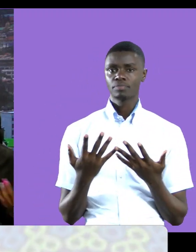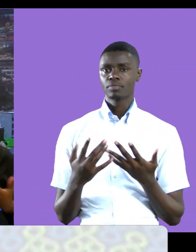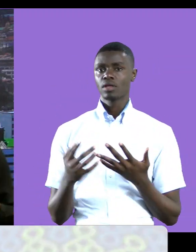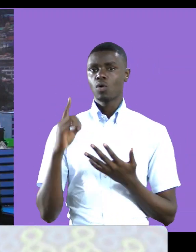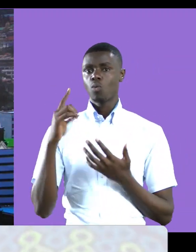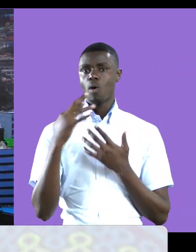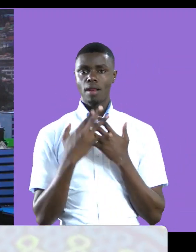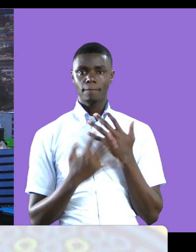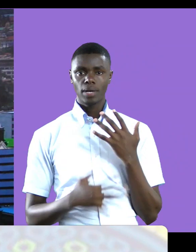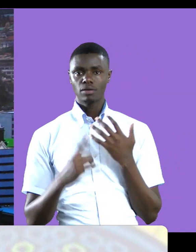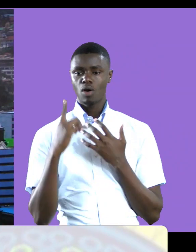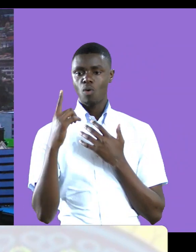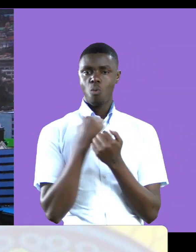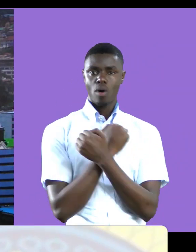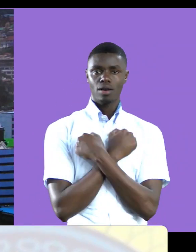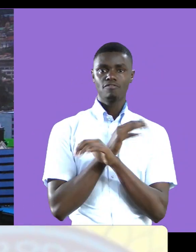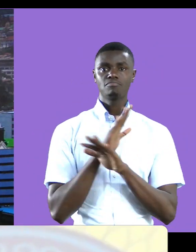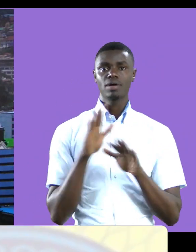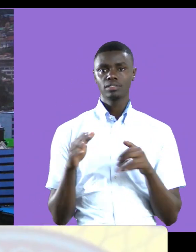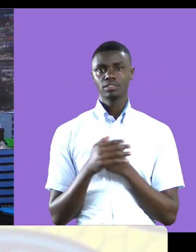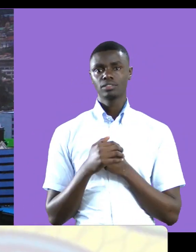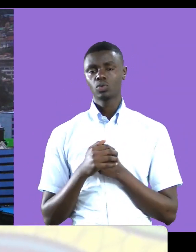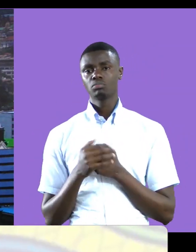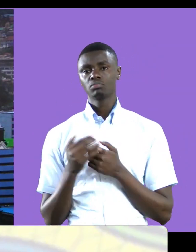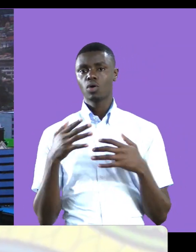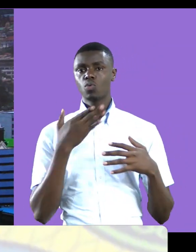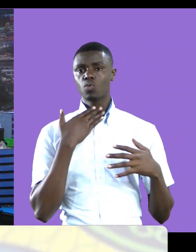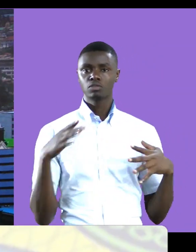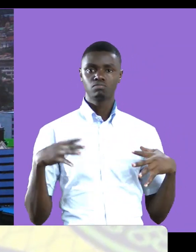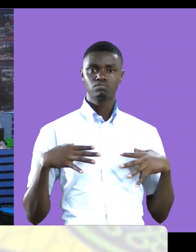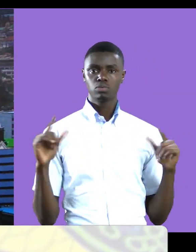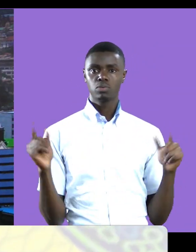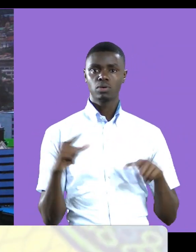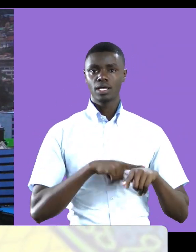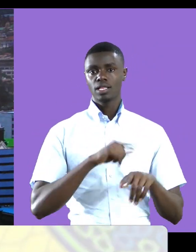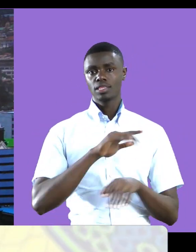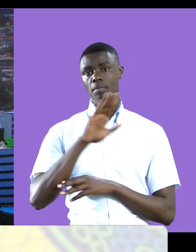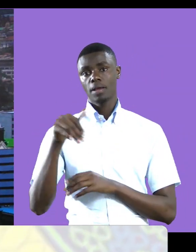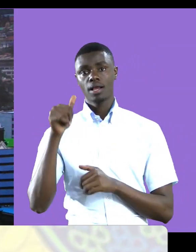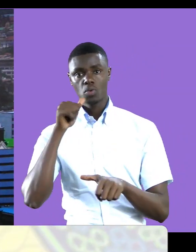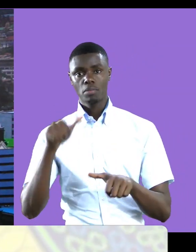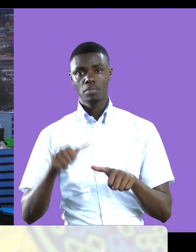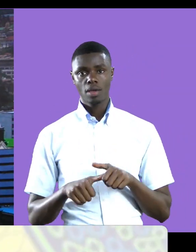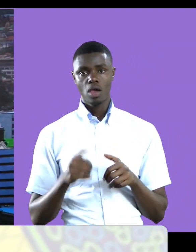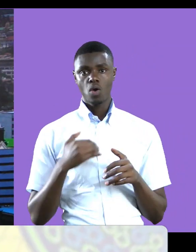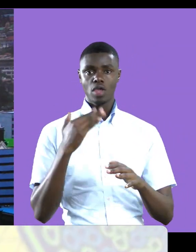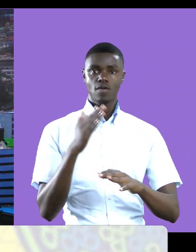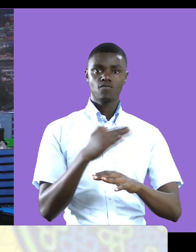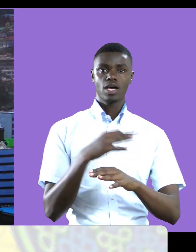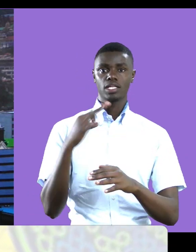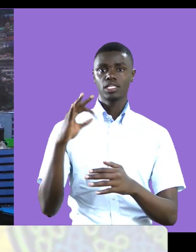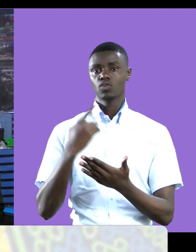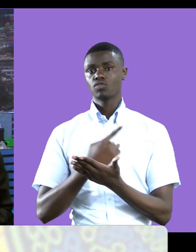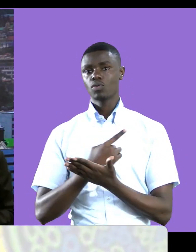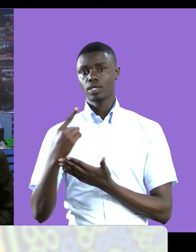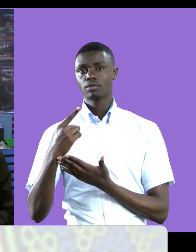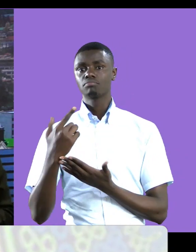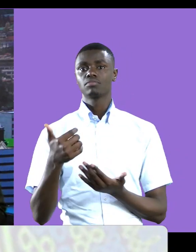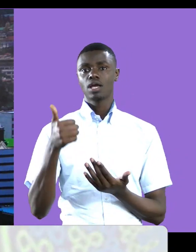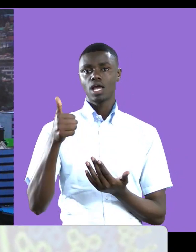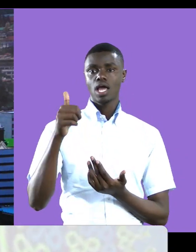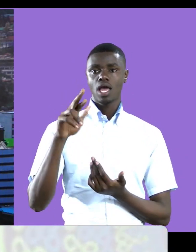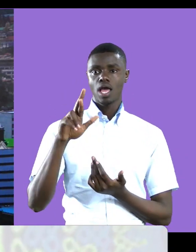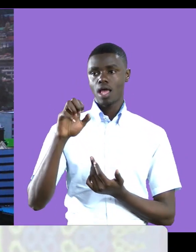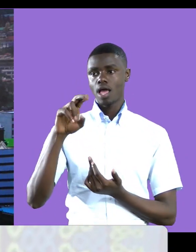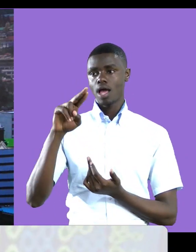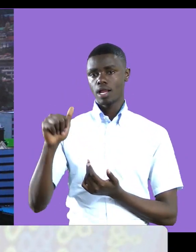blanket of one love, kabisa. So, sasa na tupunge hewa kidogo, tukirudi pale, tukumbuka tuko na artist of the week pale na Quotes Arena.